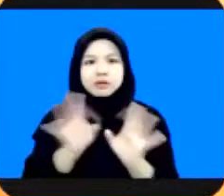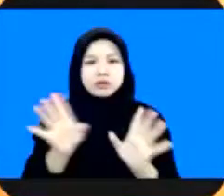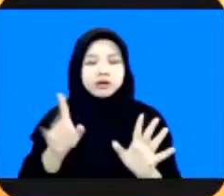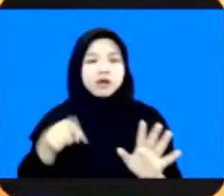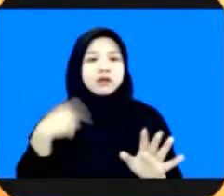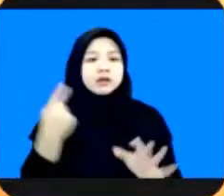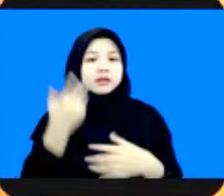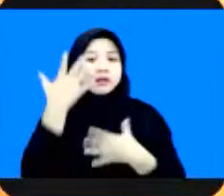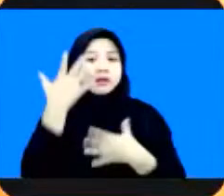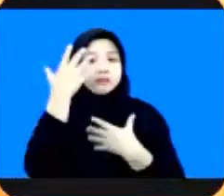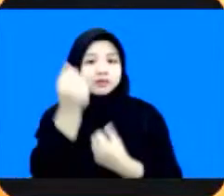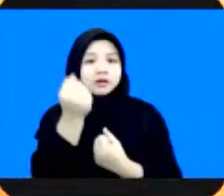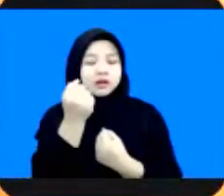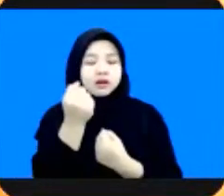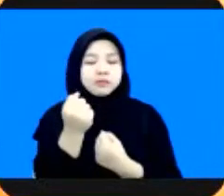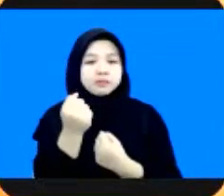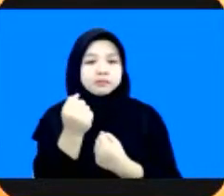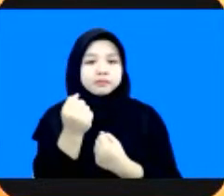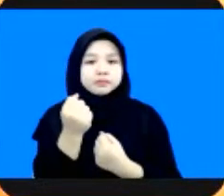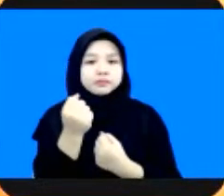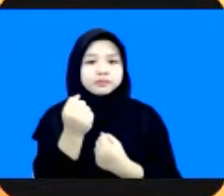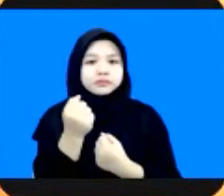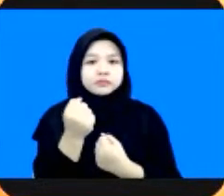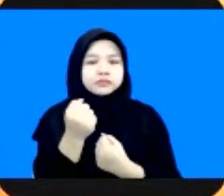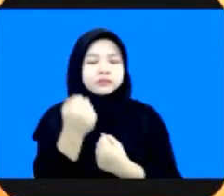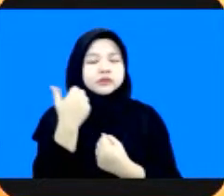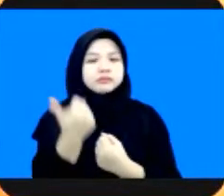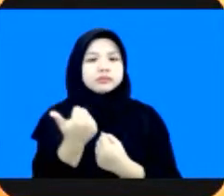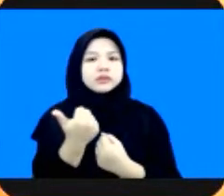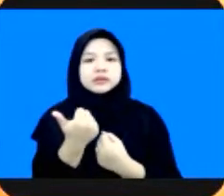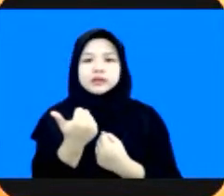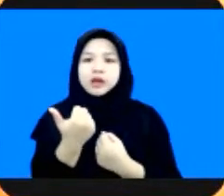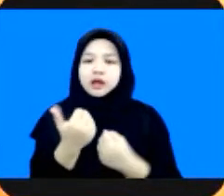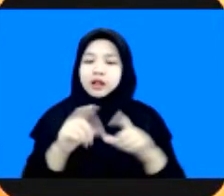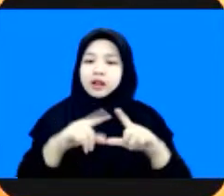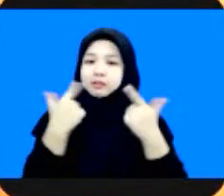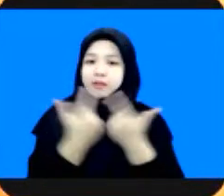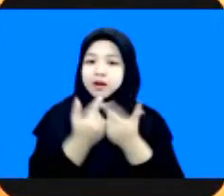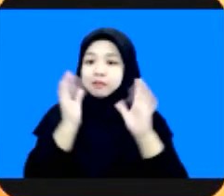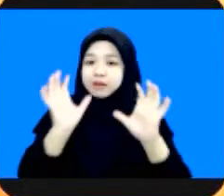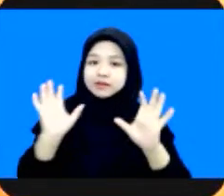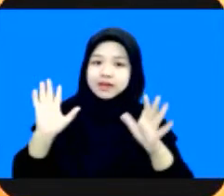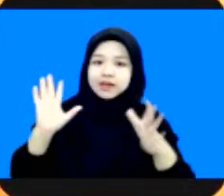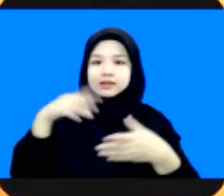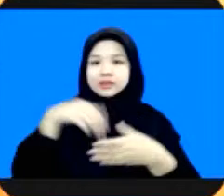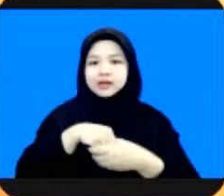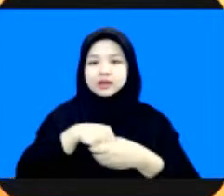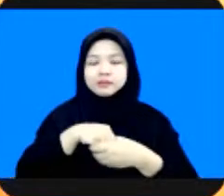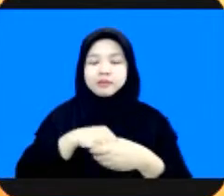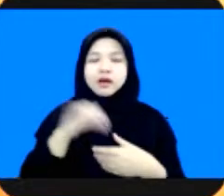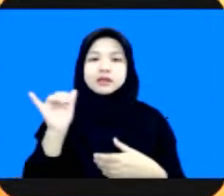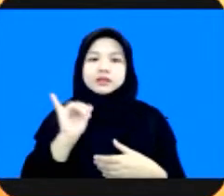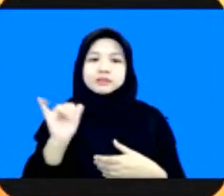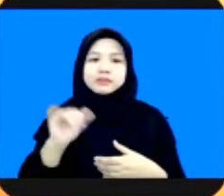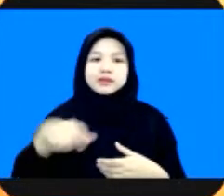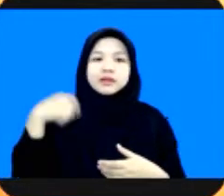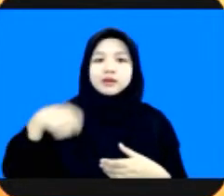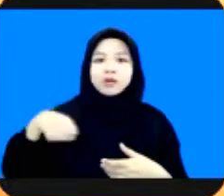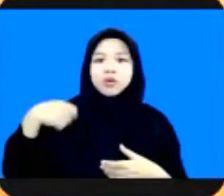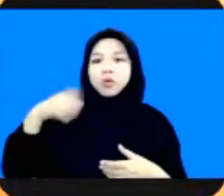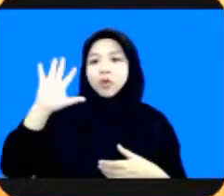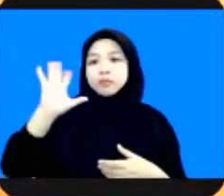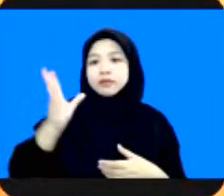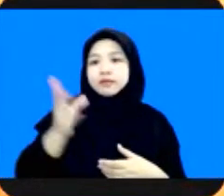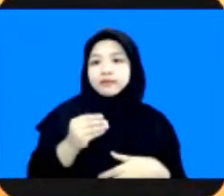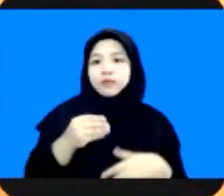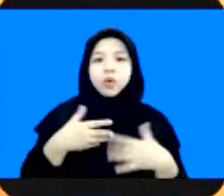management effort. Ministry of Communication, but the Ministry of Health, for example, is the sector that receive a lot of benefit